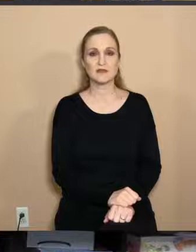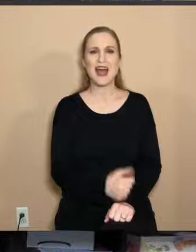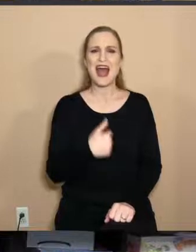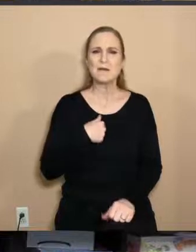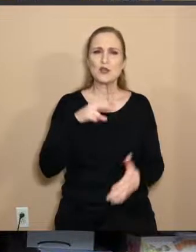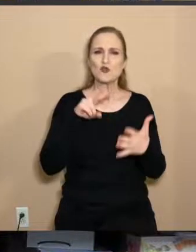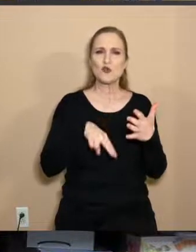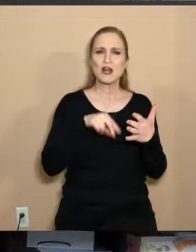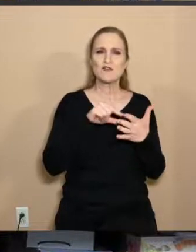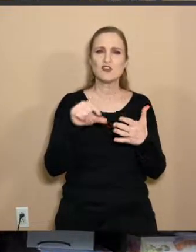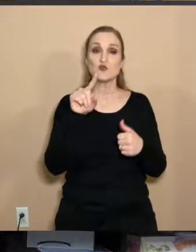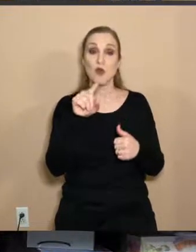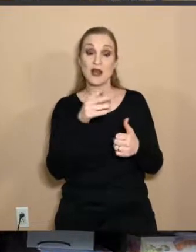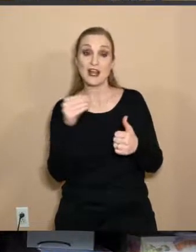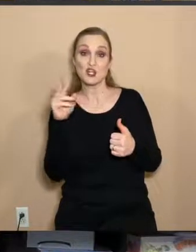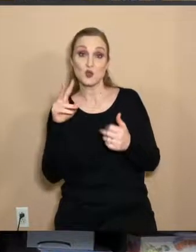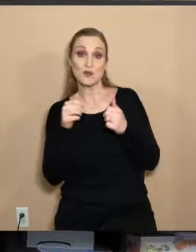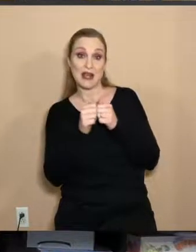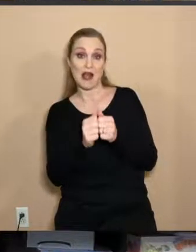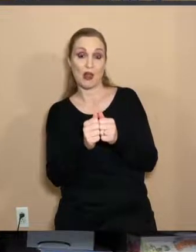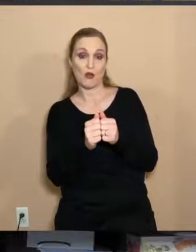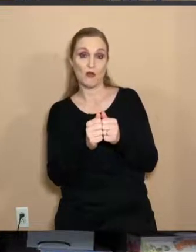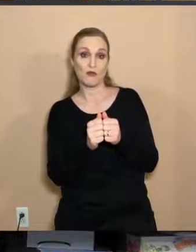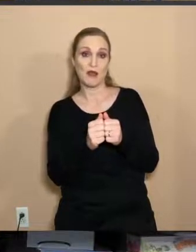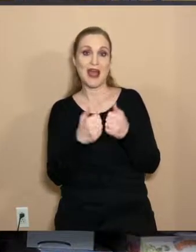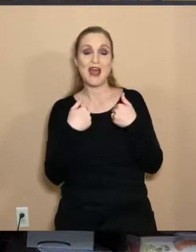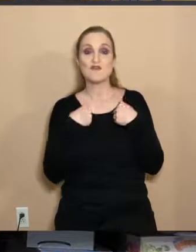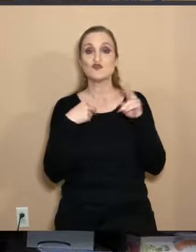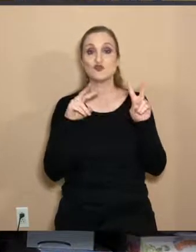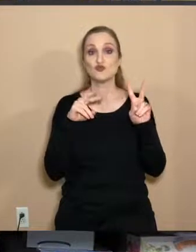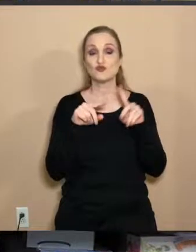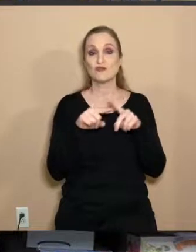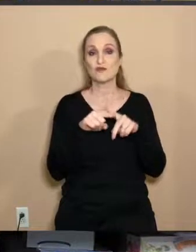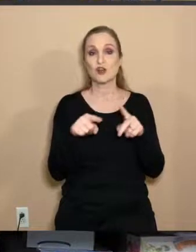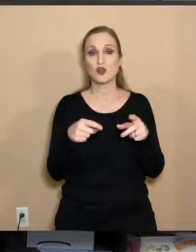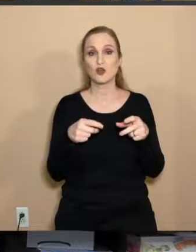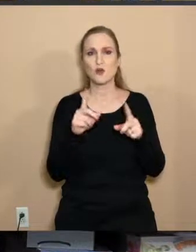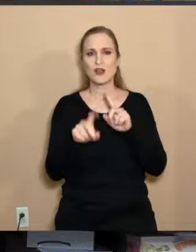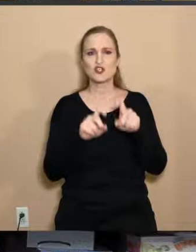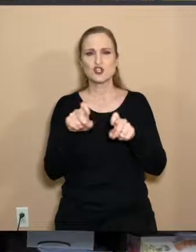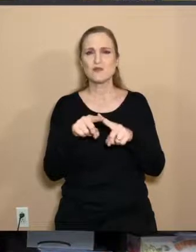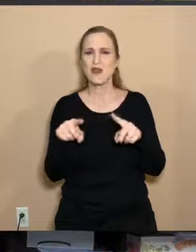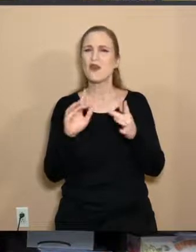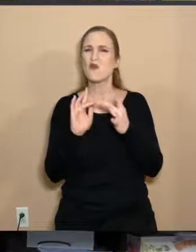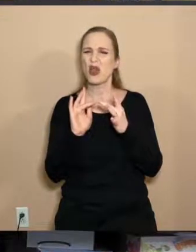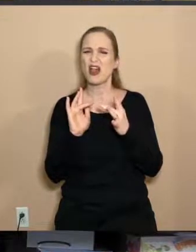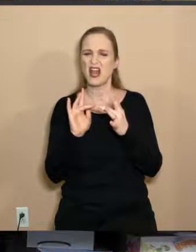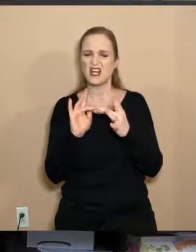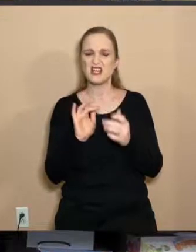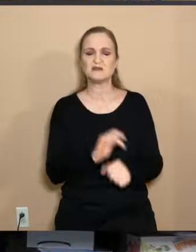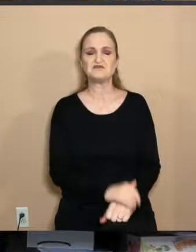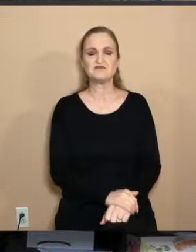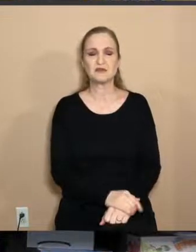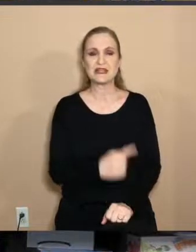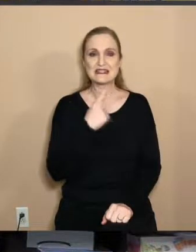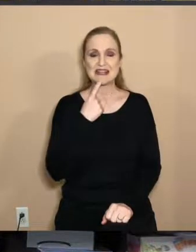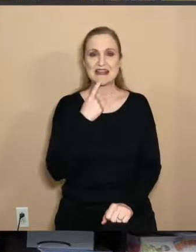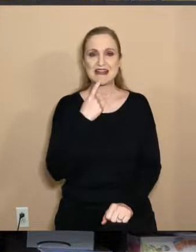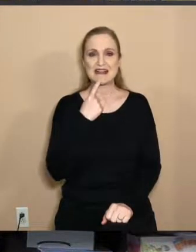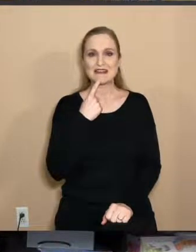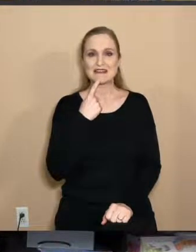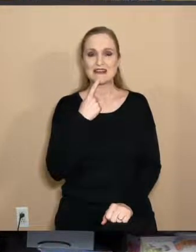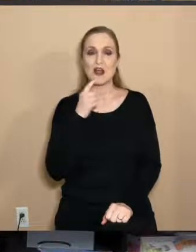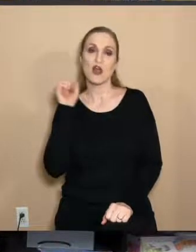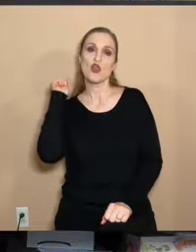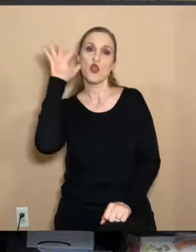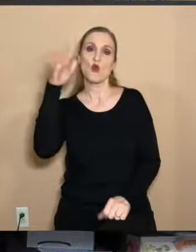going to read verses 1 and 2 together because I've got 2 sets of questions, but these are really very much related to each other. He says, "Cast your bread upon